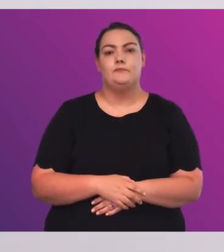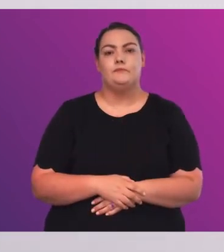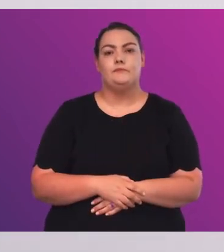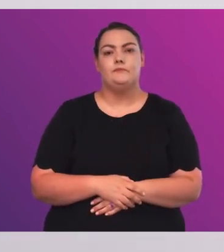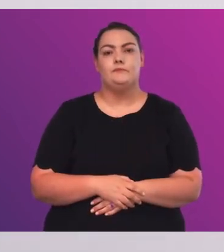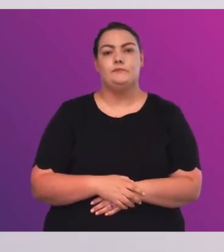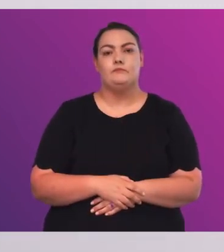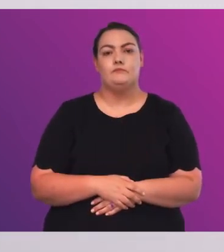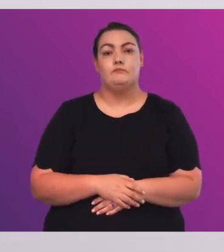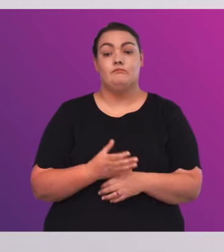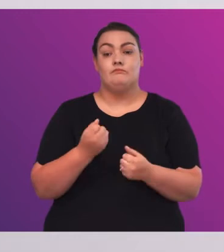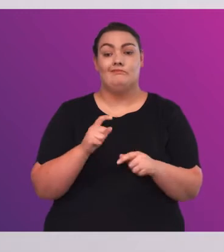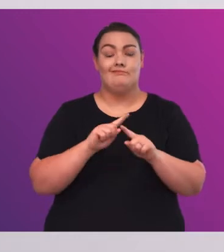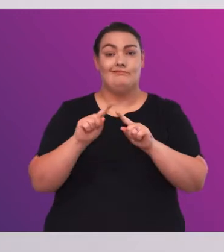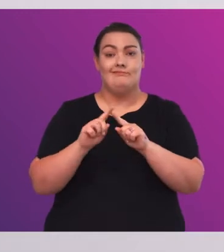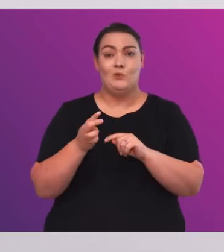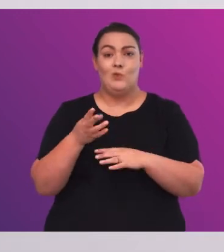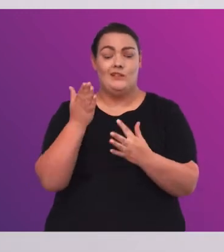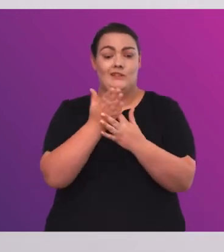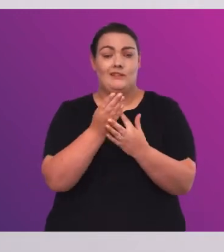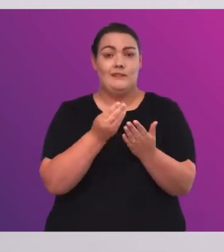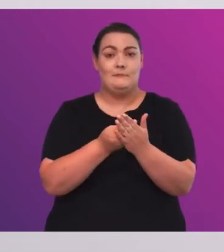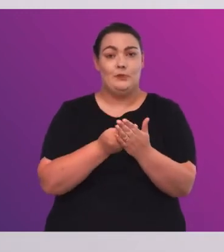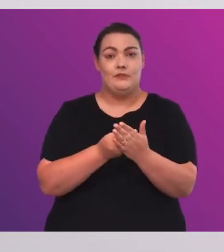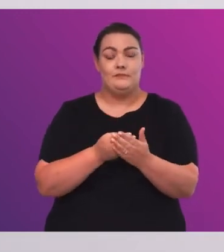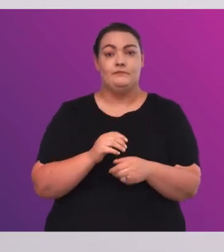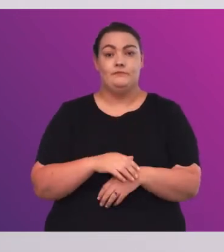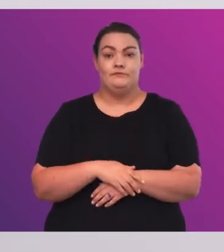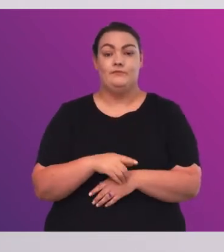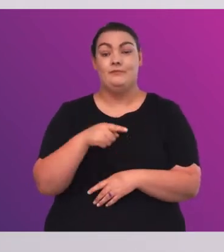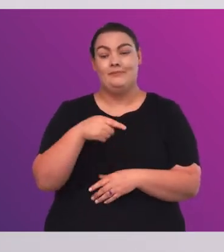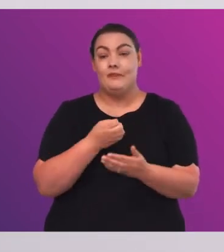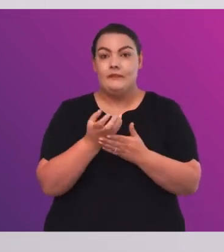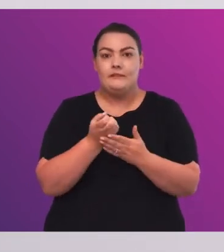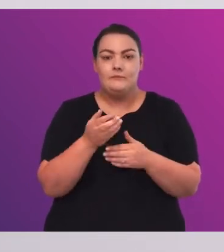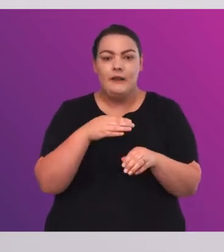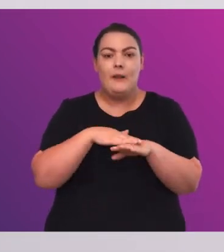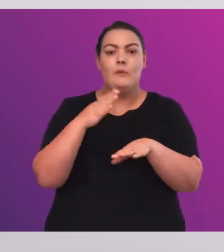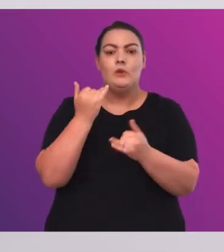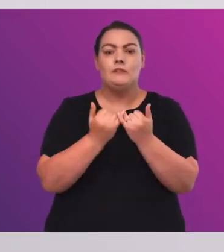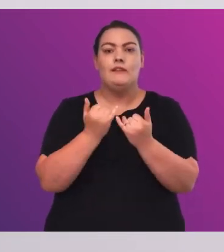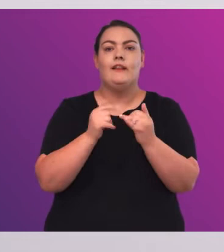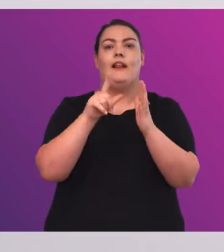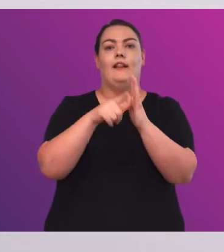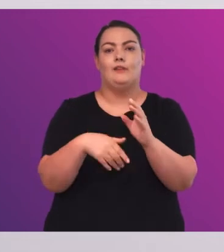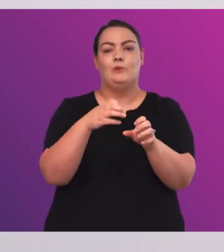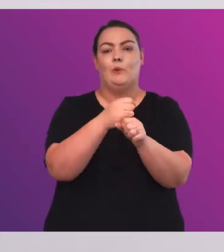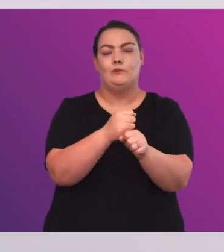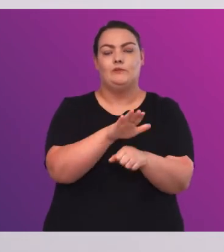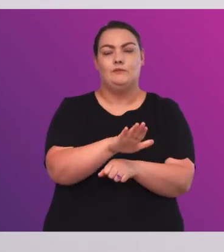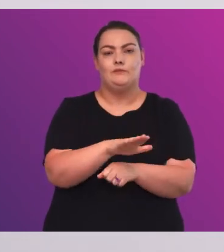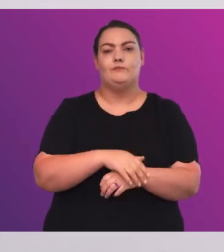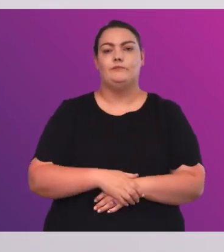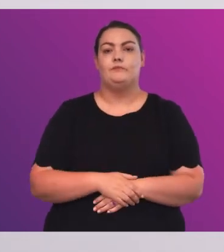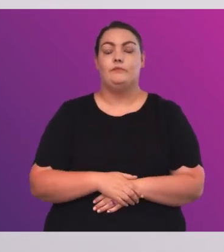There are different ways you can take money from your bank account. I will cover these off later in the video.